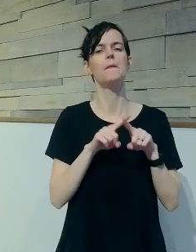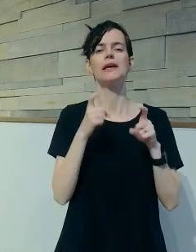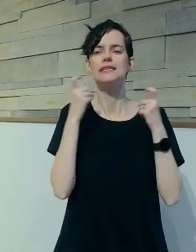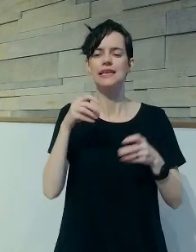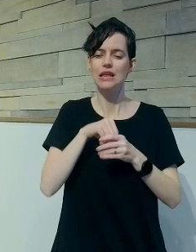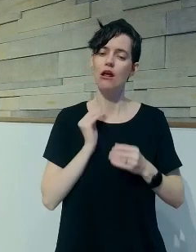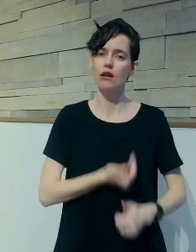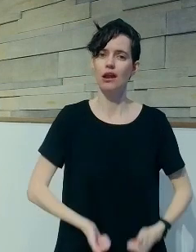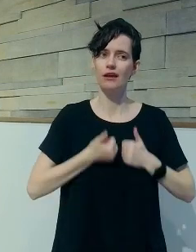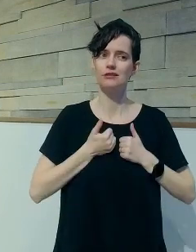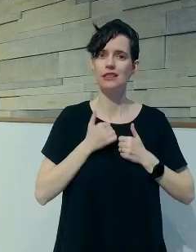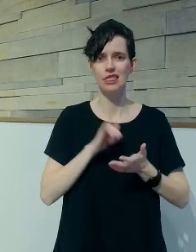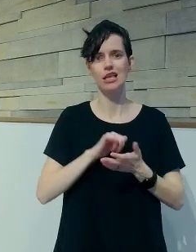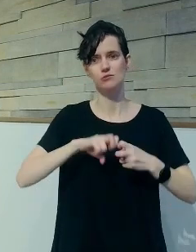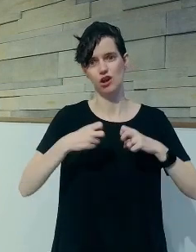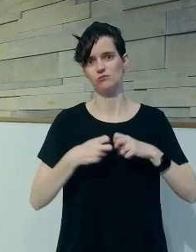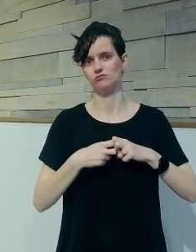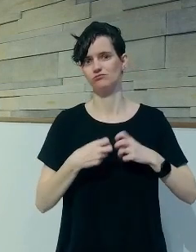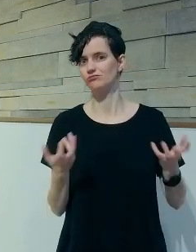our lives is a problem.